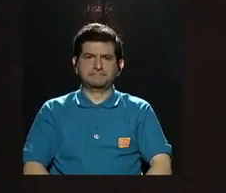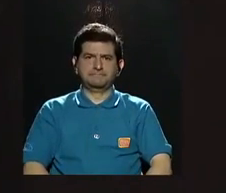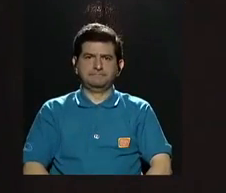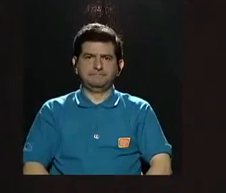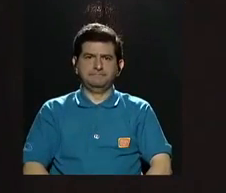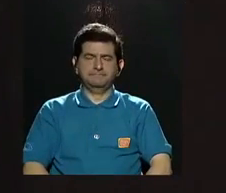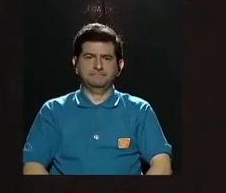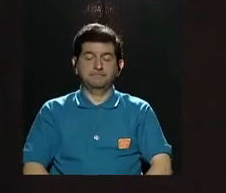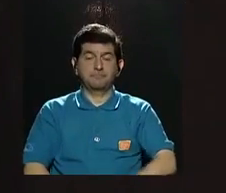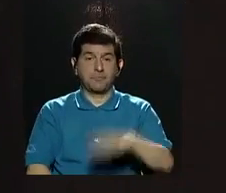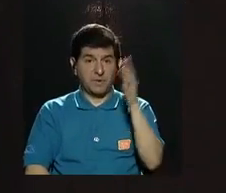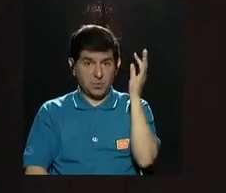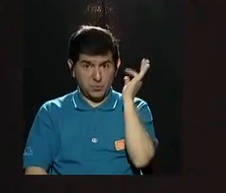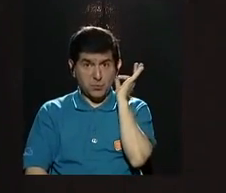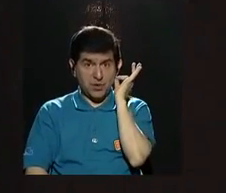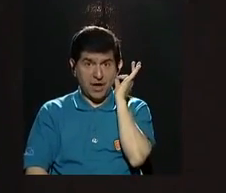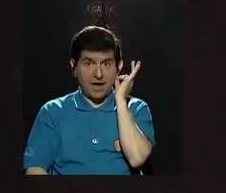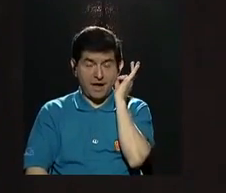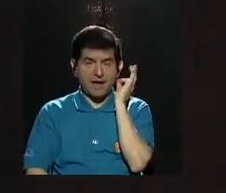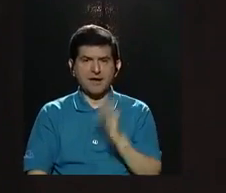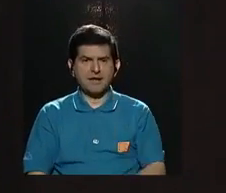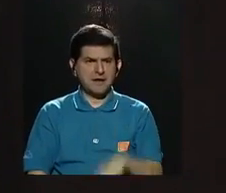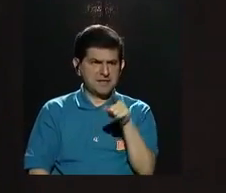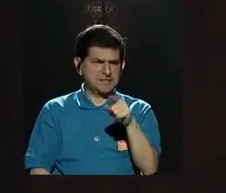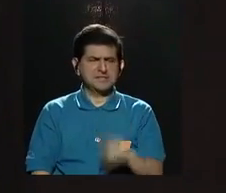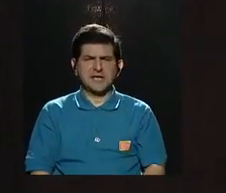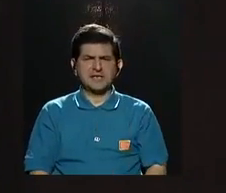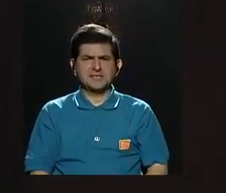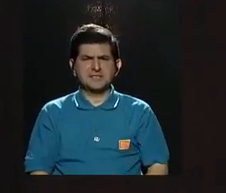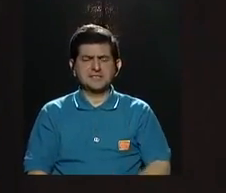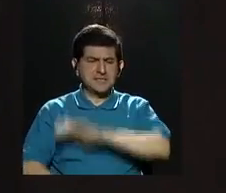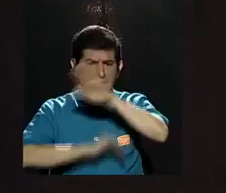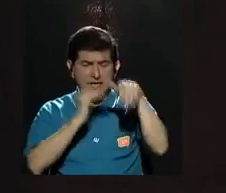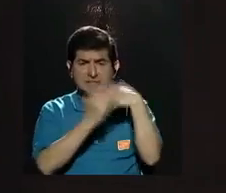Women are indeed on the rise all over the world.